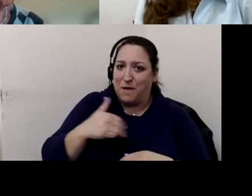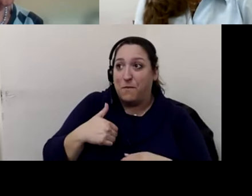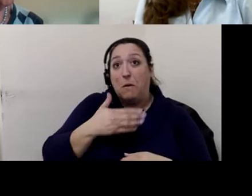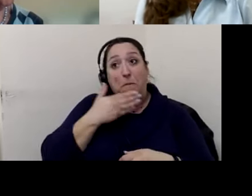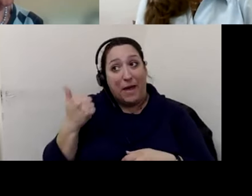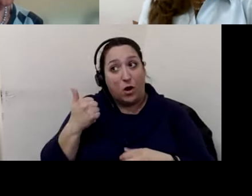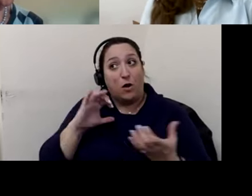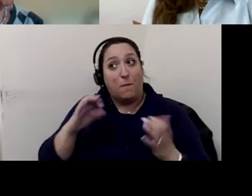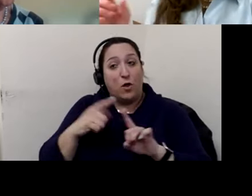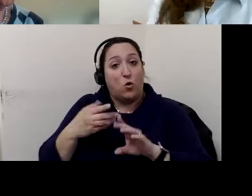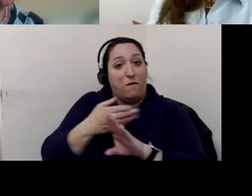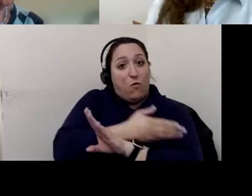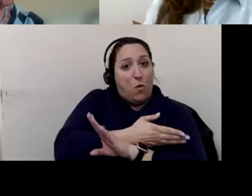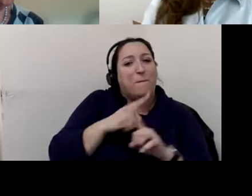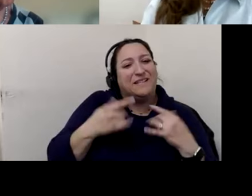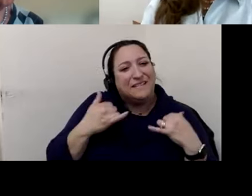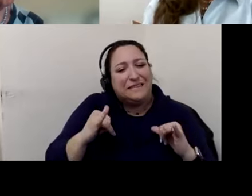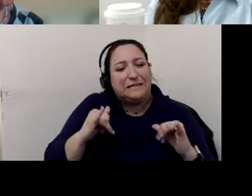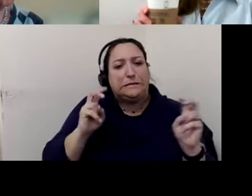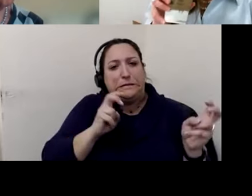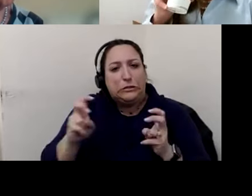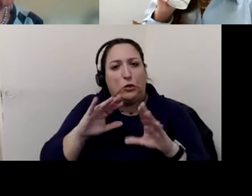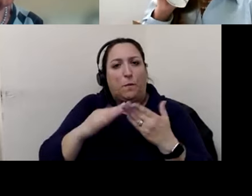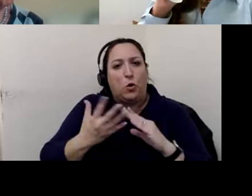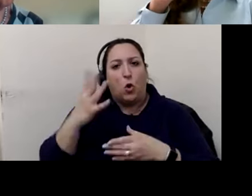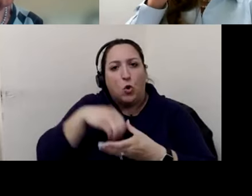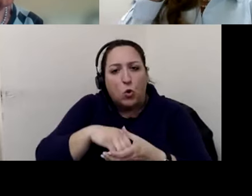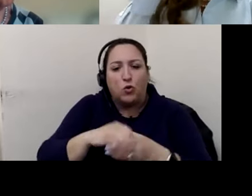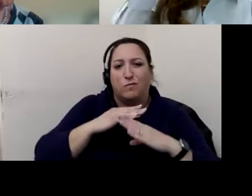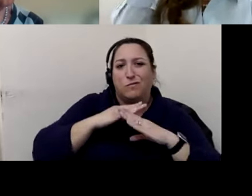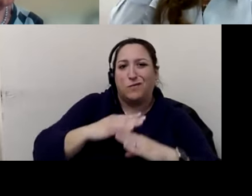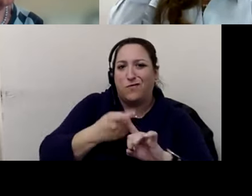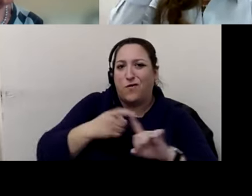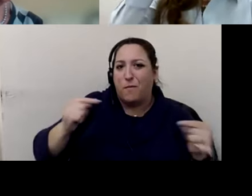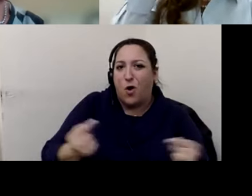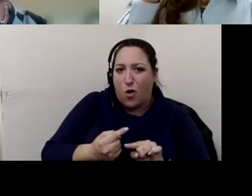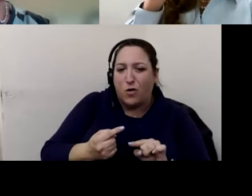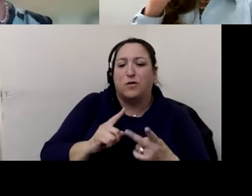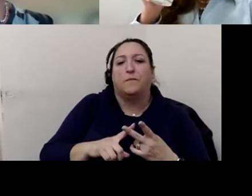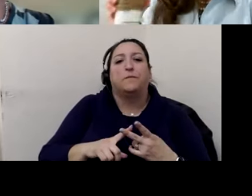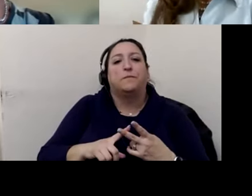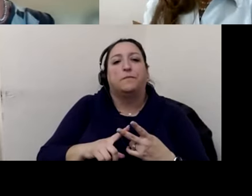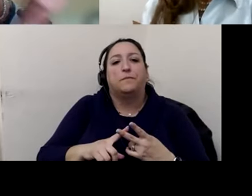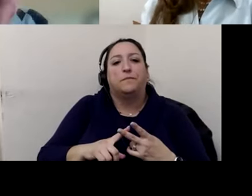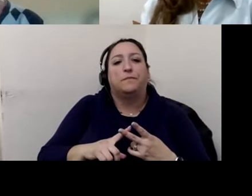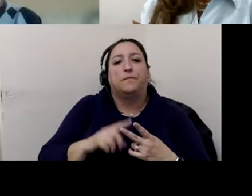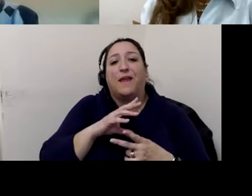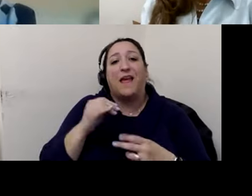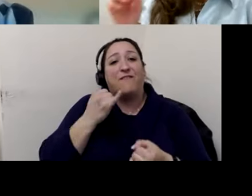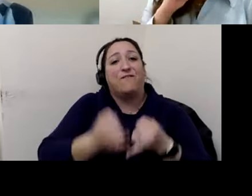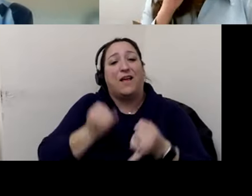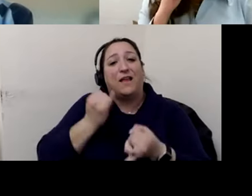than they were before, but there are still issues of community inclusion, protection from harm, and compliance with entitlements. And